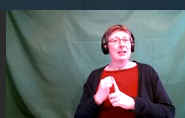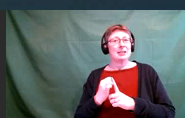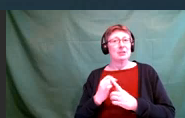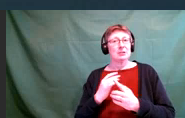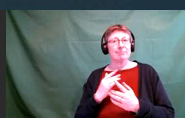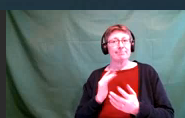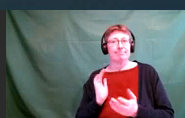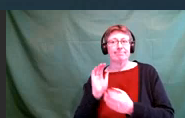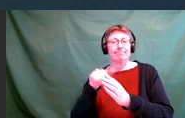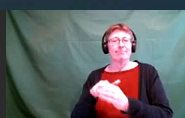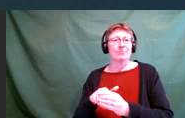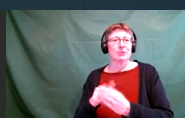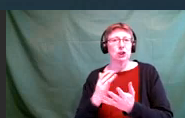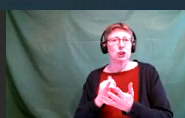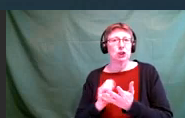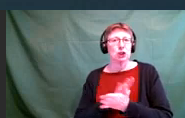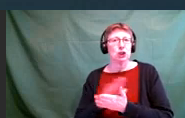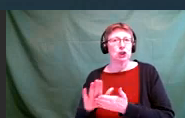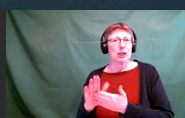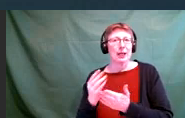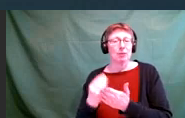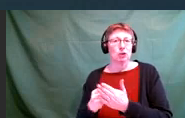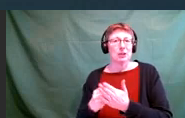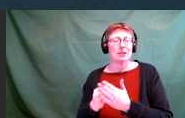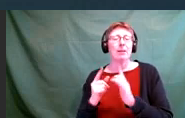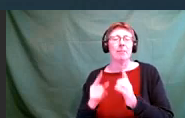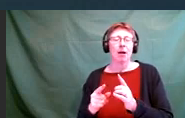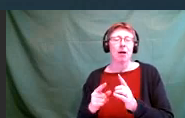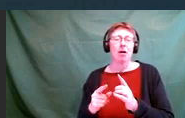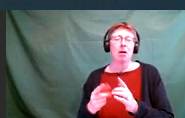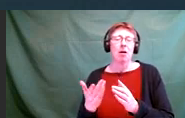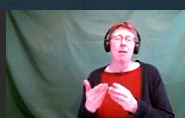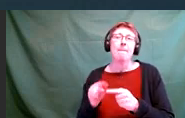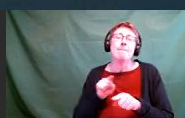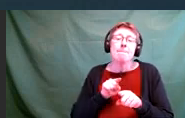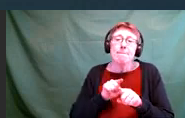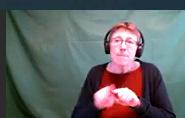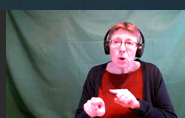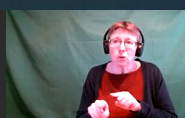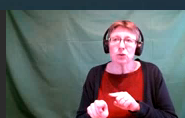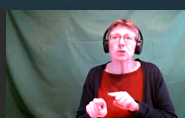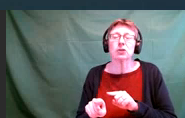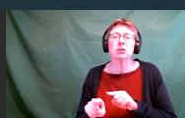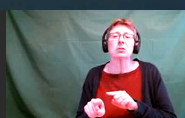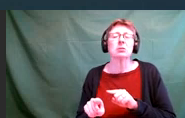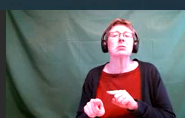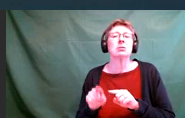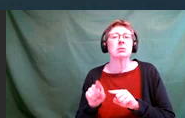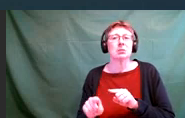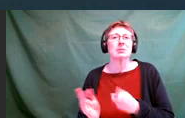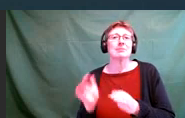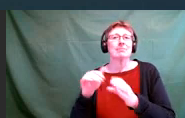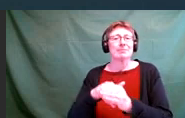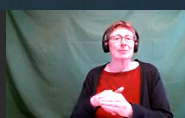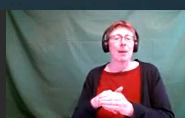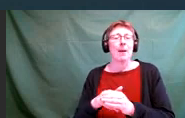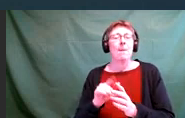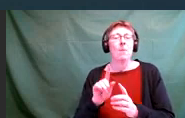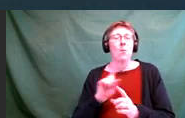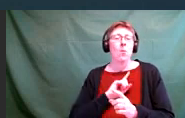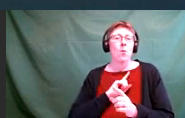price, but the majority of the impact had already been recognized because of the increase in the probability.